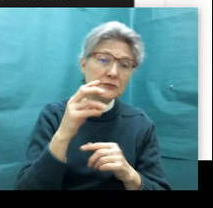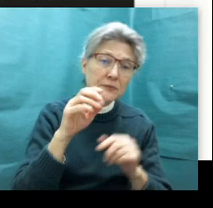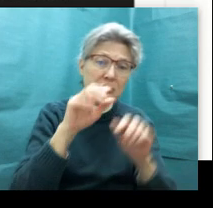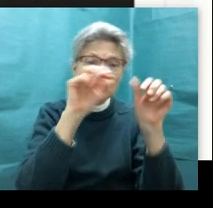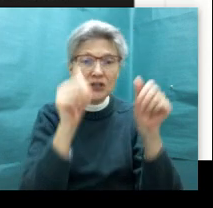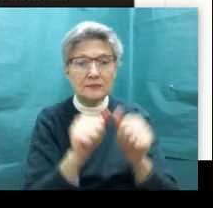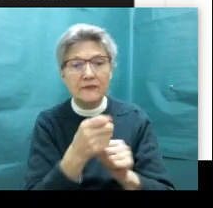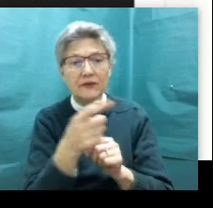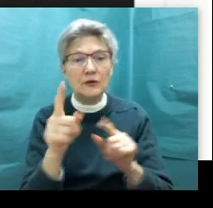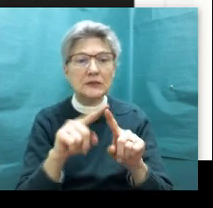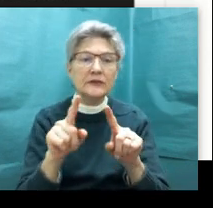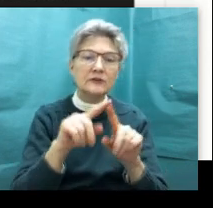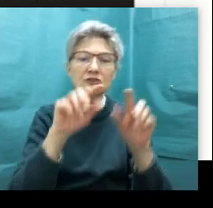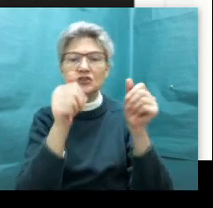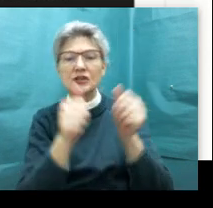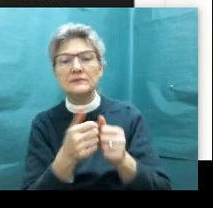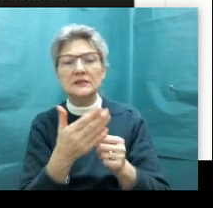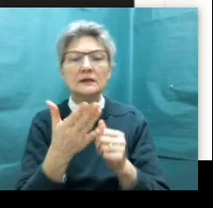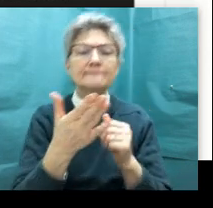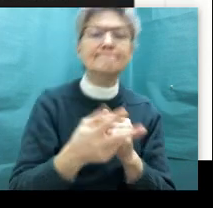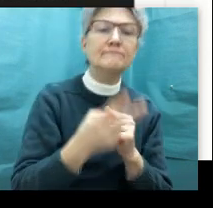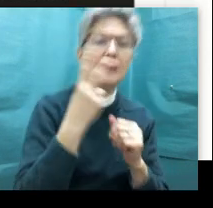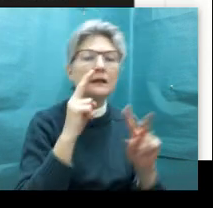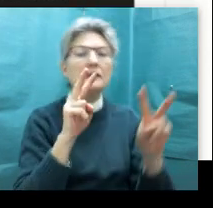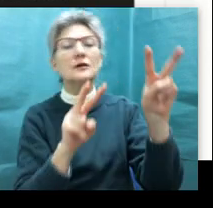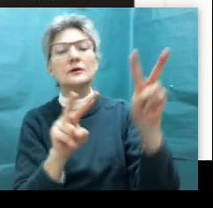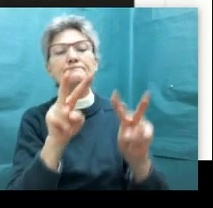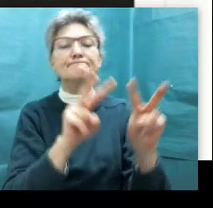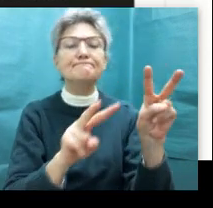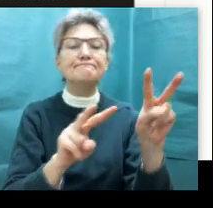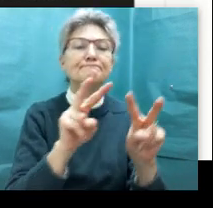few different shapes. So I want you to look through those as well.